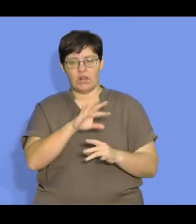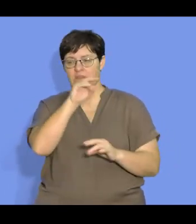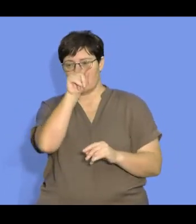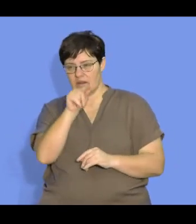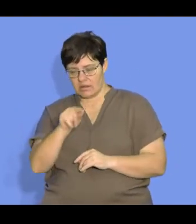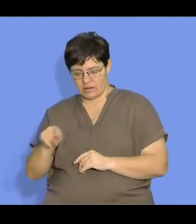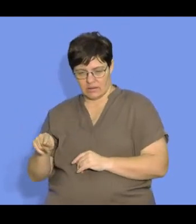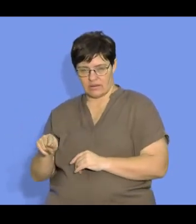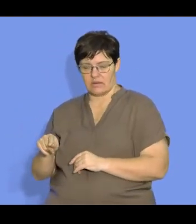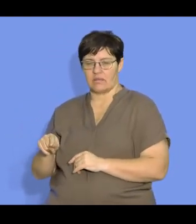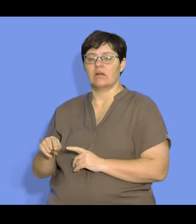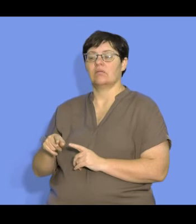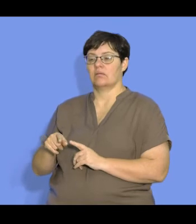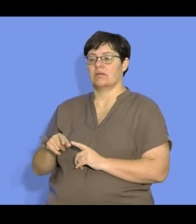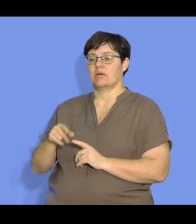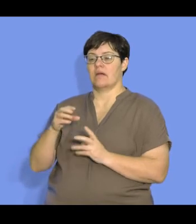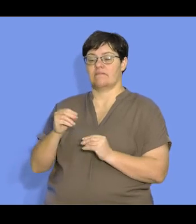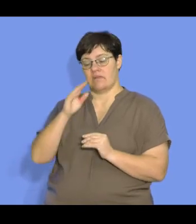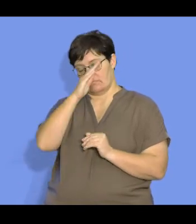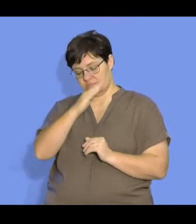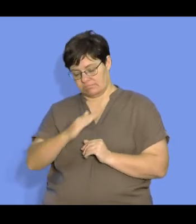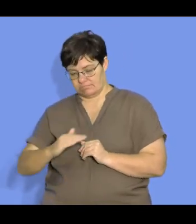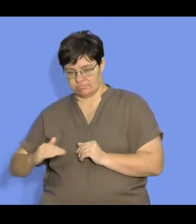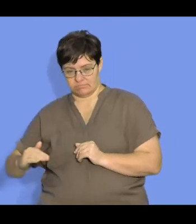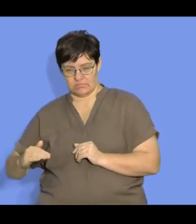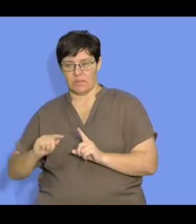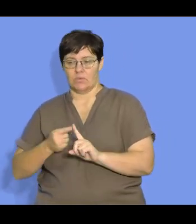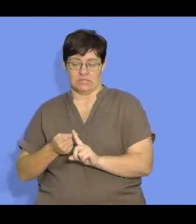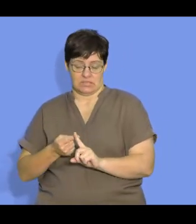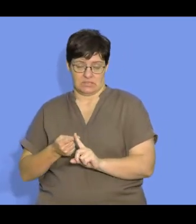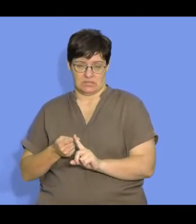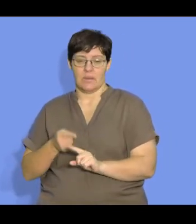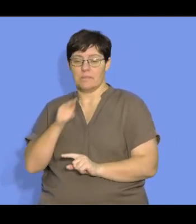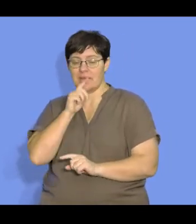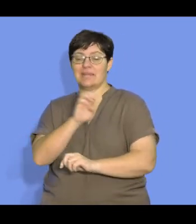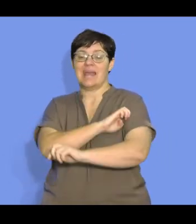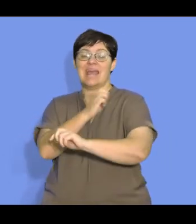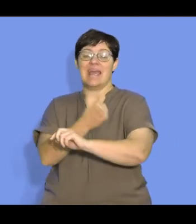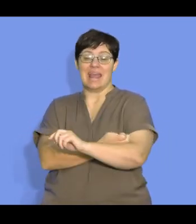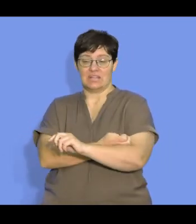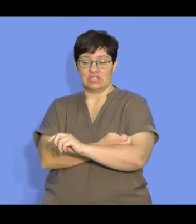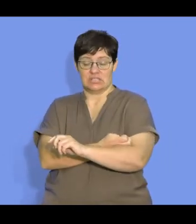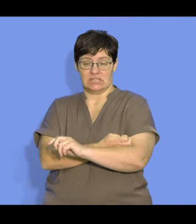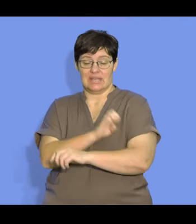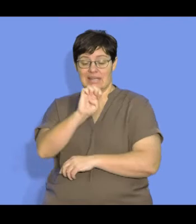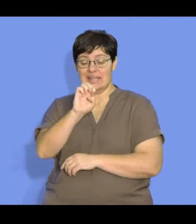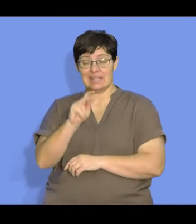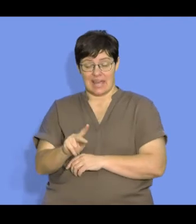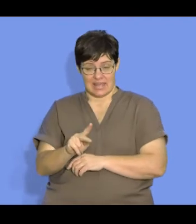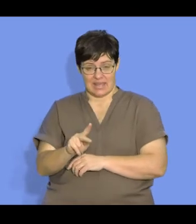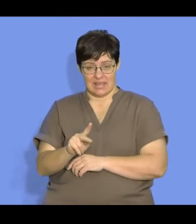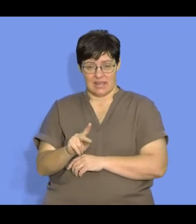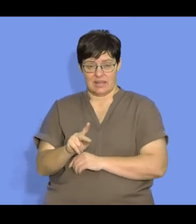the particles that will actually reach this point where the energy, the kinetic energy,